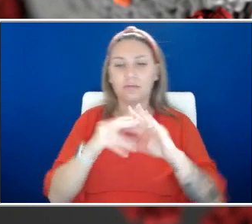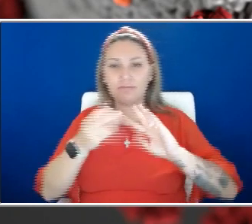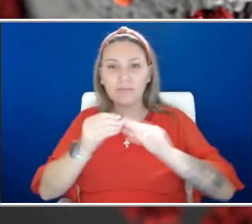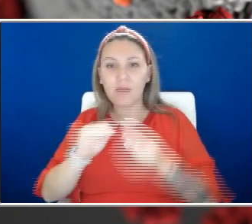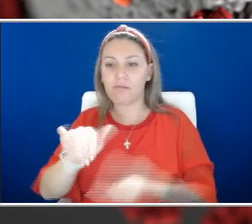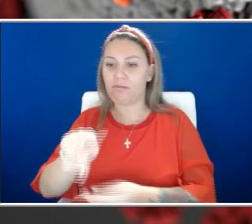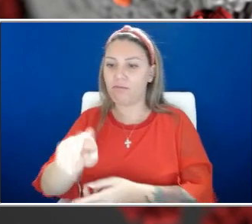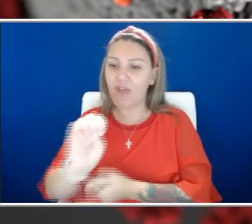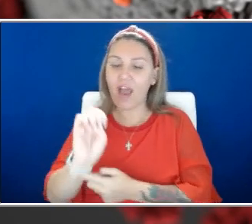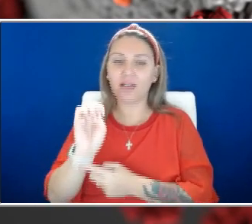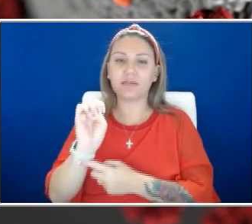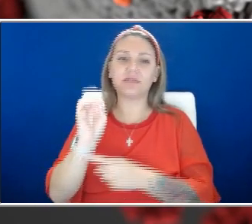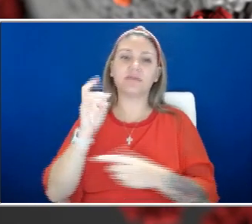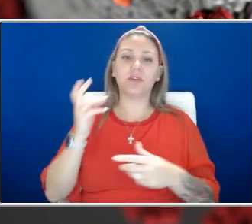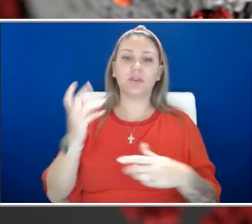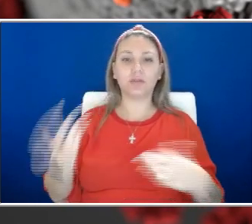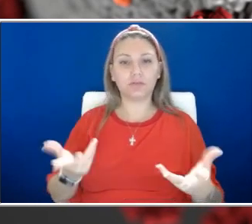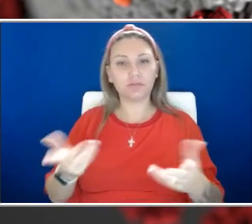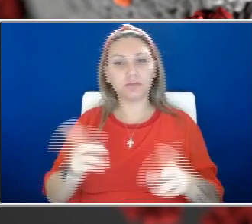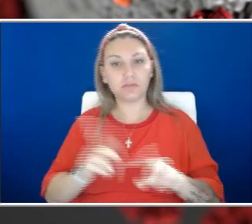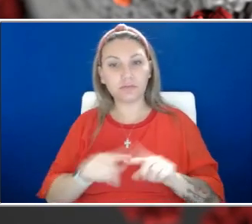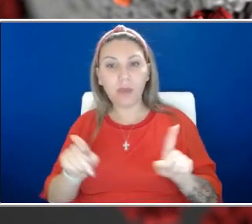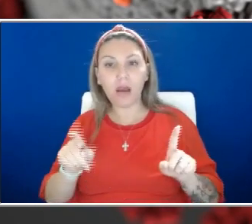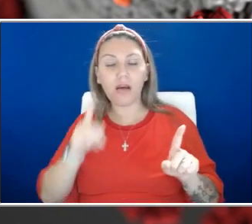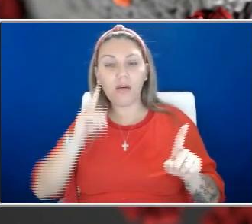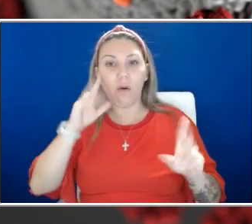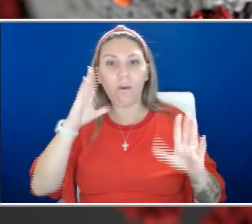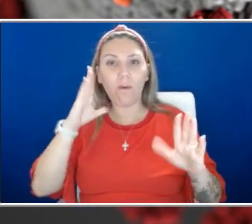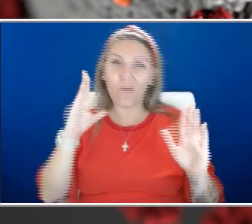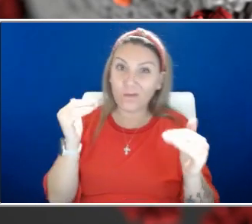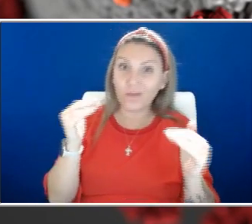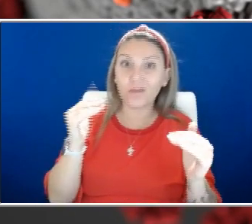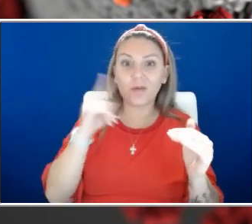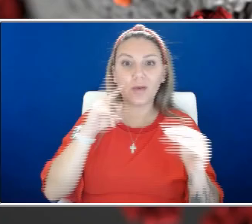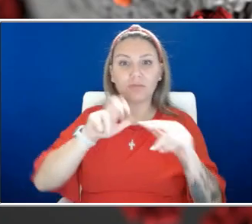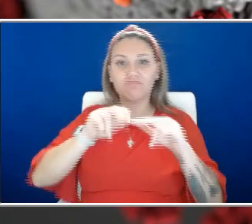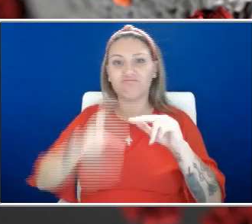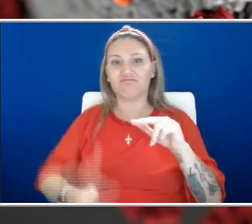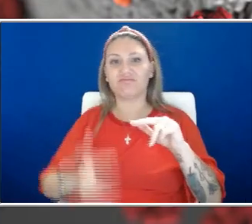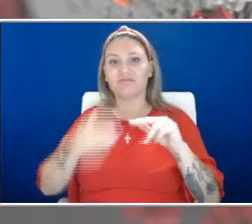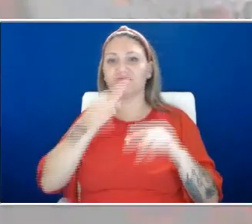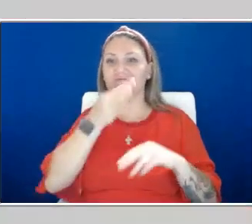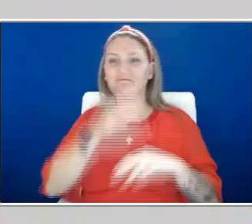infections, but hopefully that will trend down.